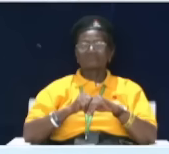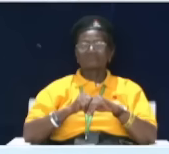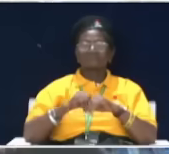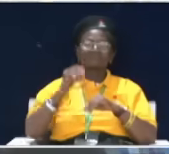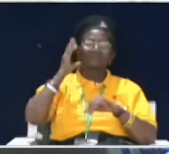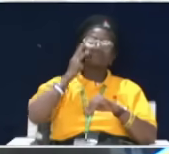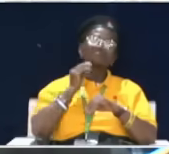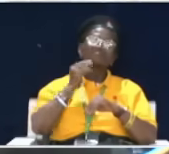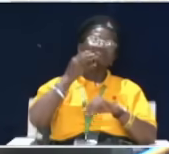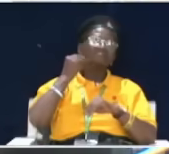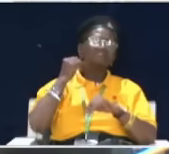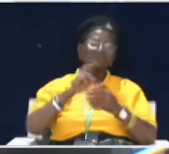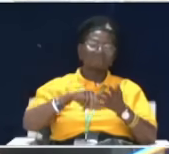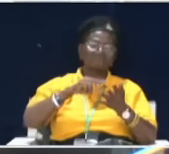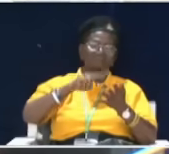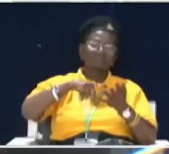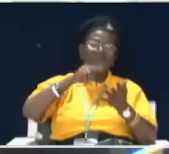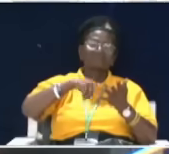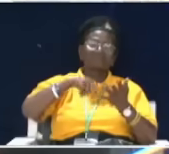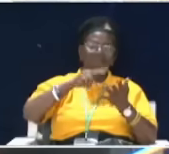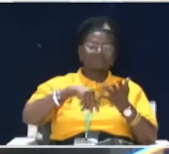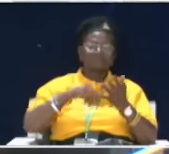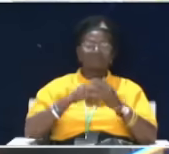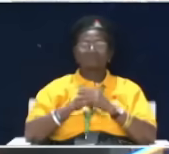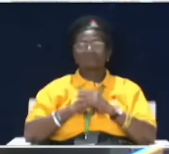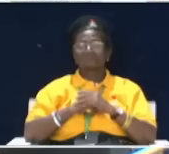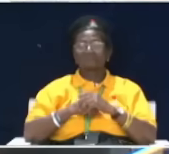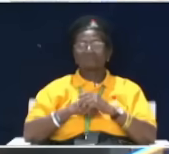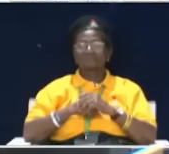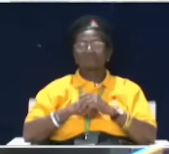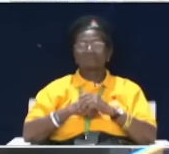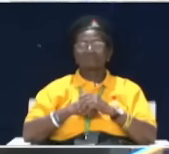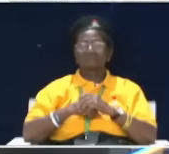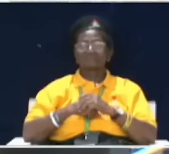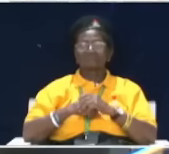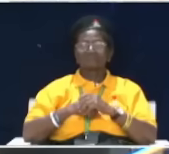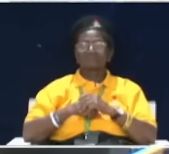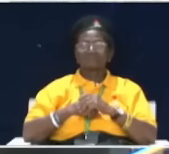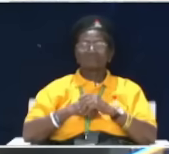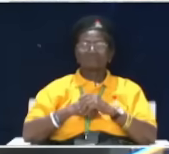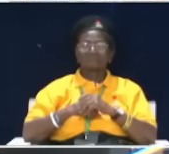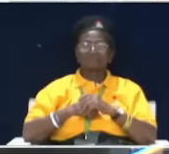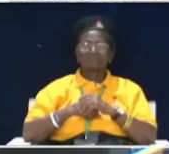ni, o si ti gbe aye ka ori won.